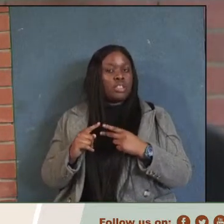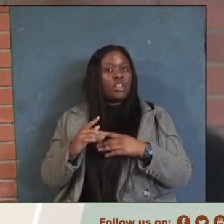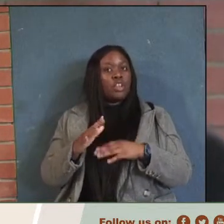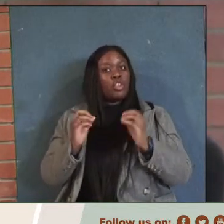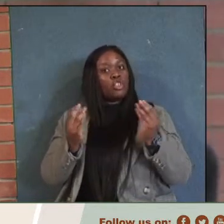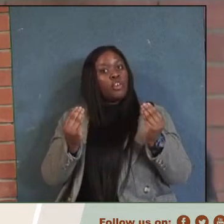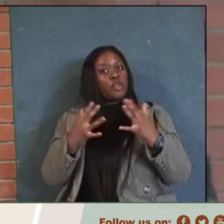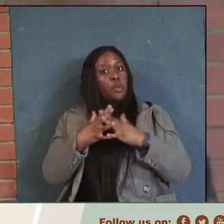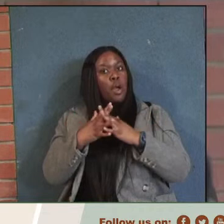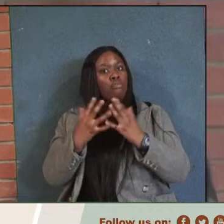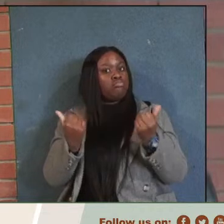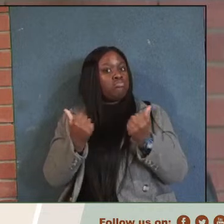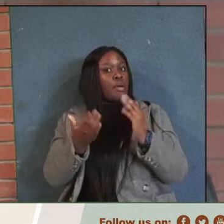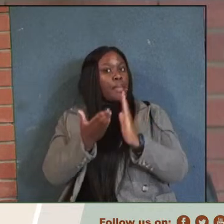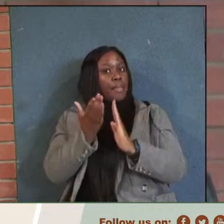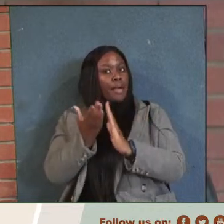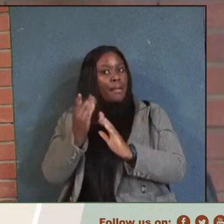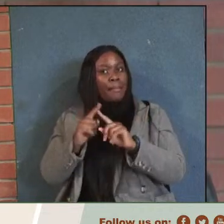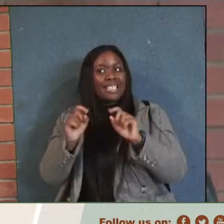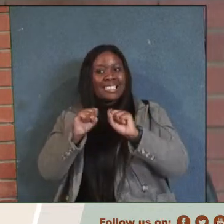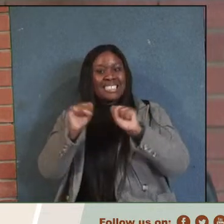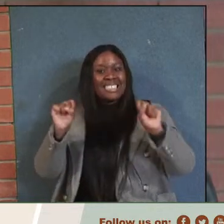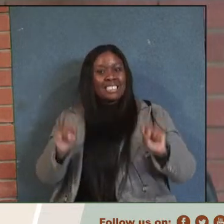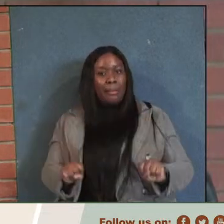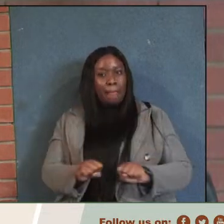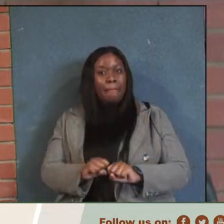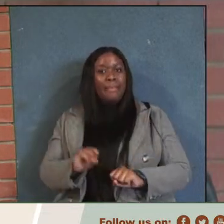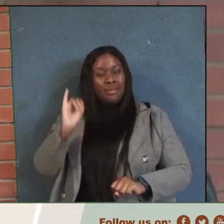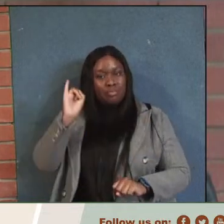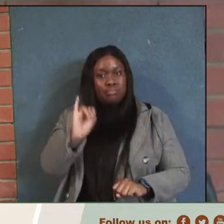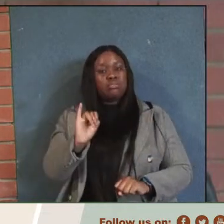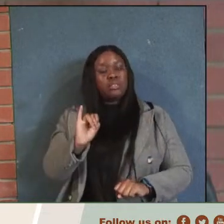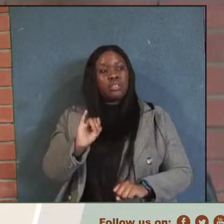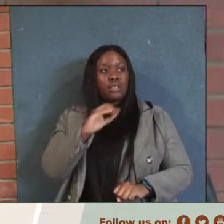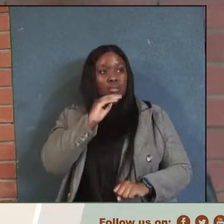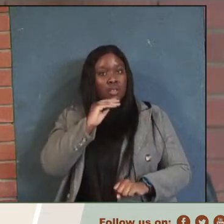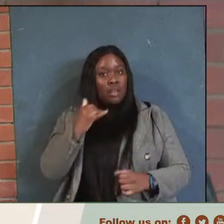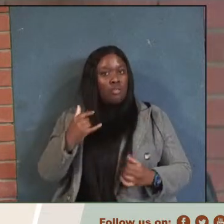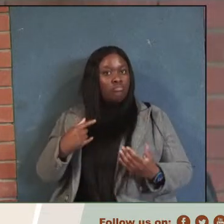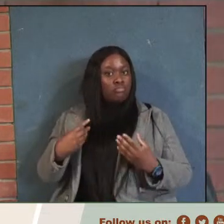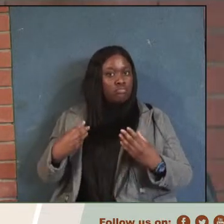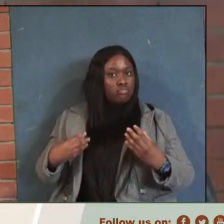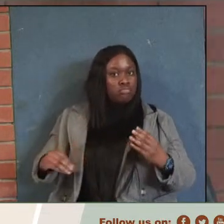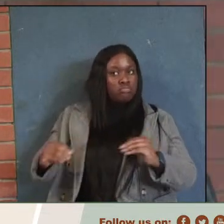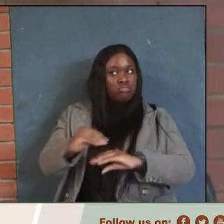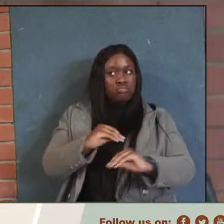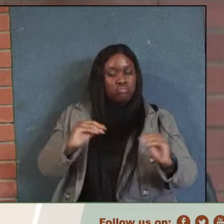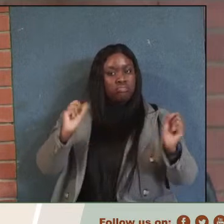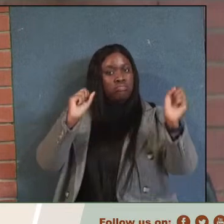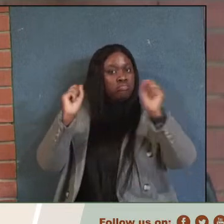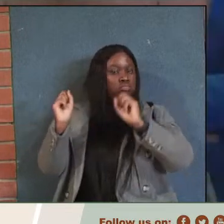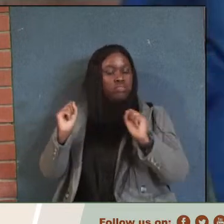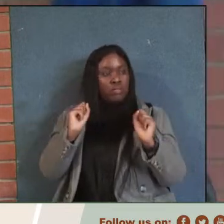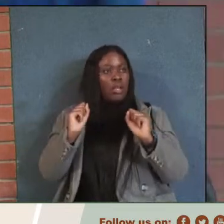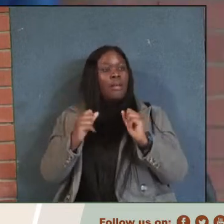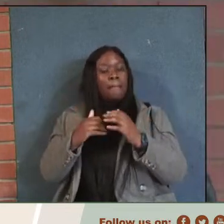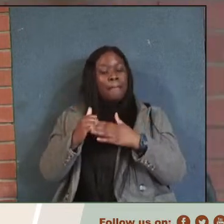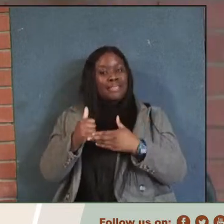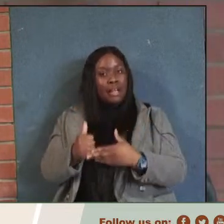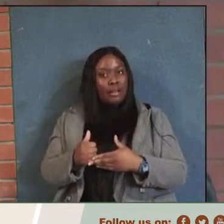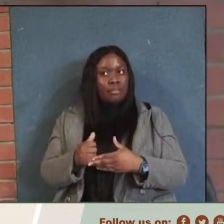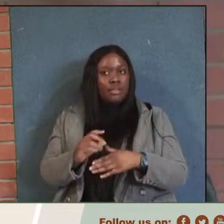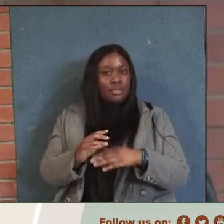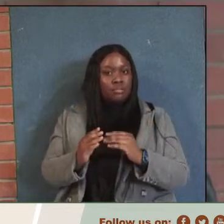is the system. It is failing. The solutions that we discussed are supposed to better the system and the community. And the